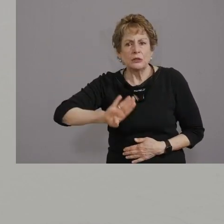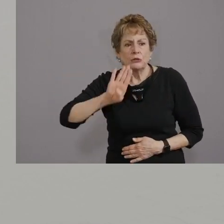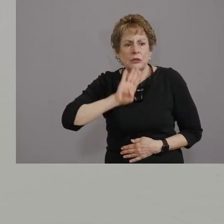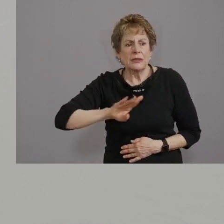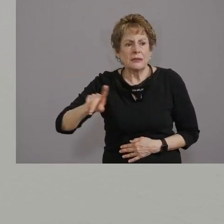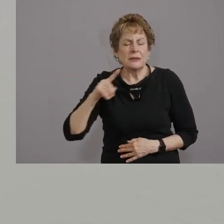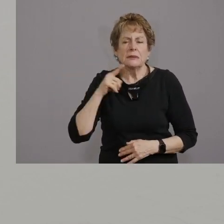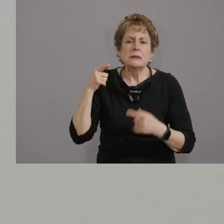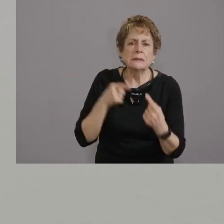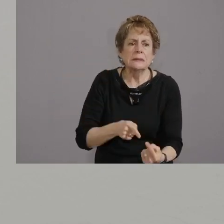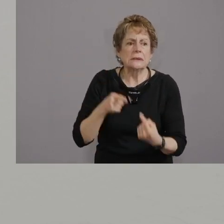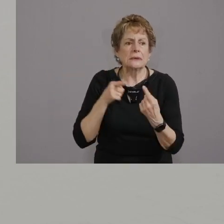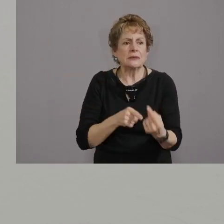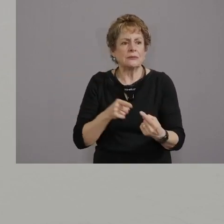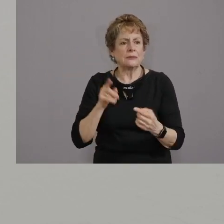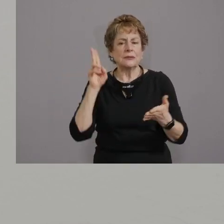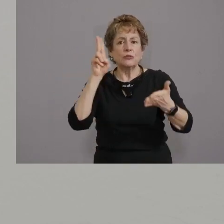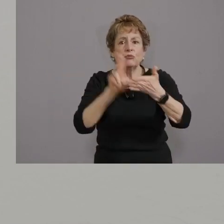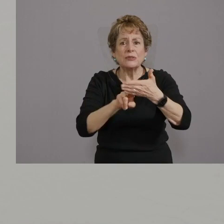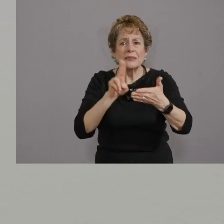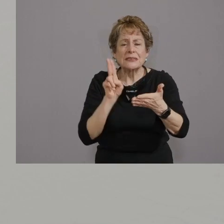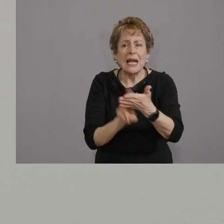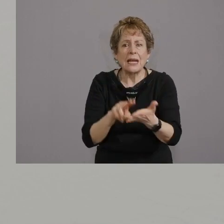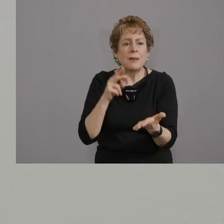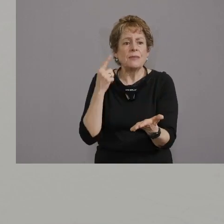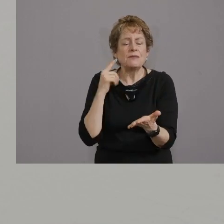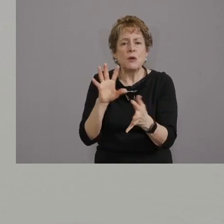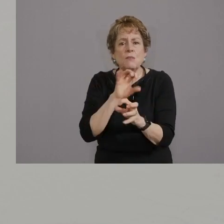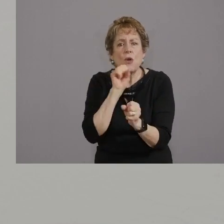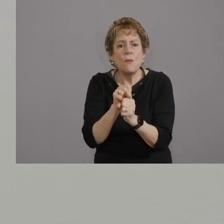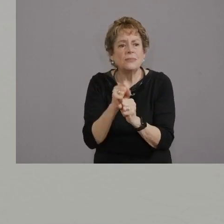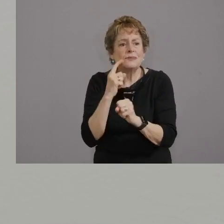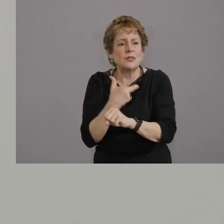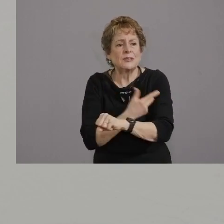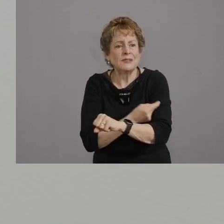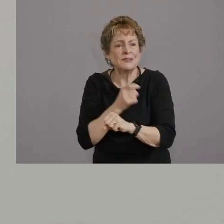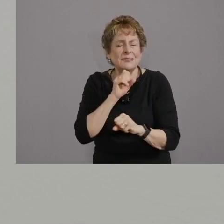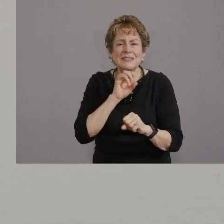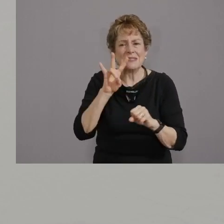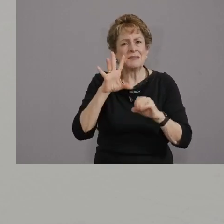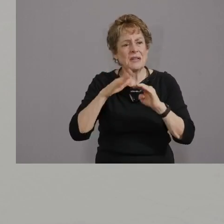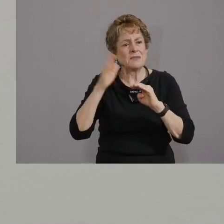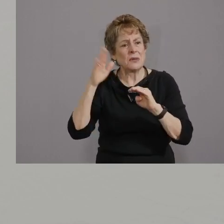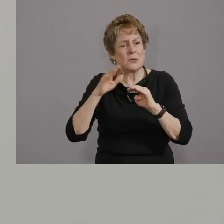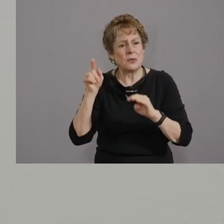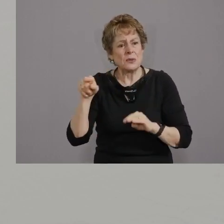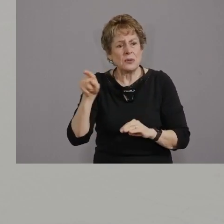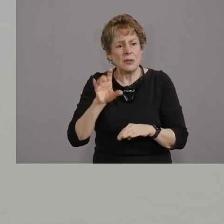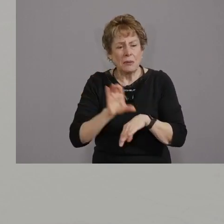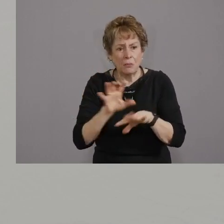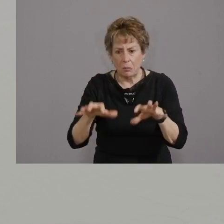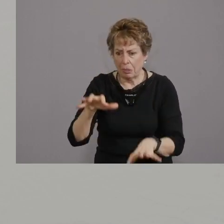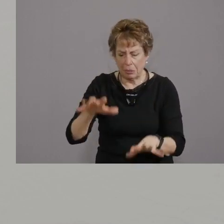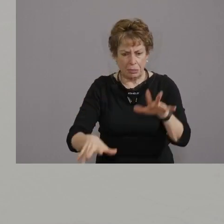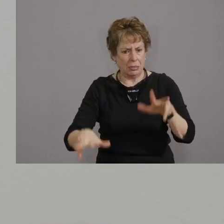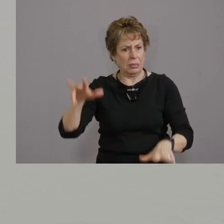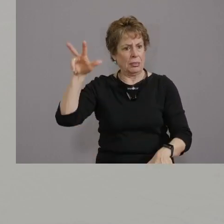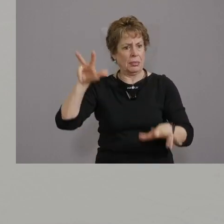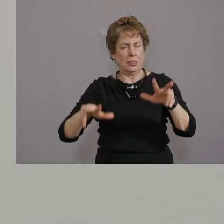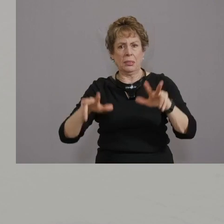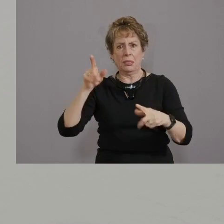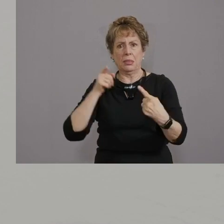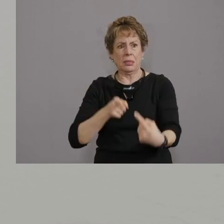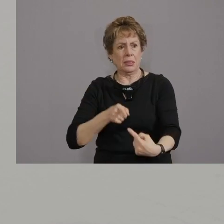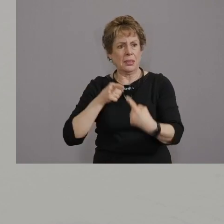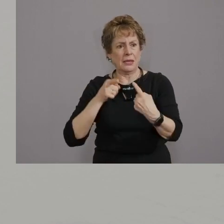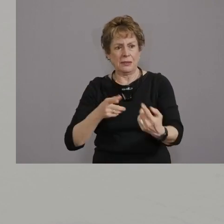older, because they can't navigate the computer, or being on a phone call. 211 will direct them to just say, hey, we